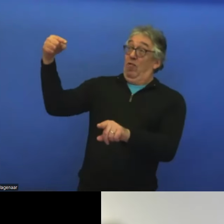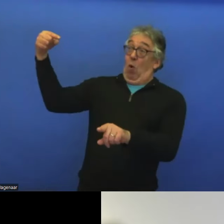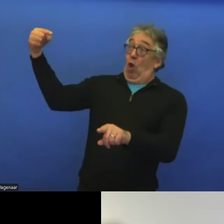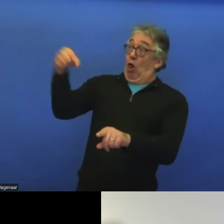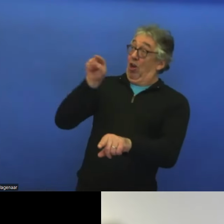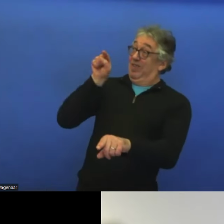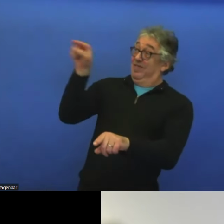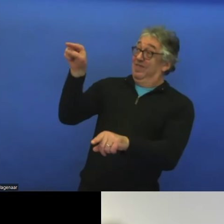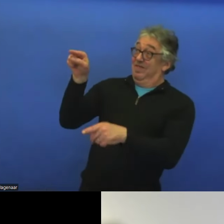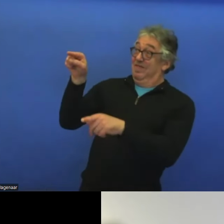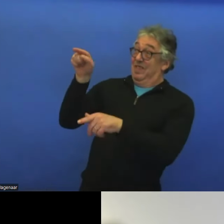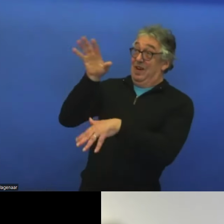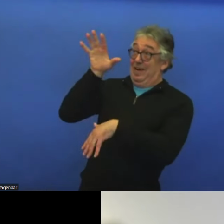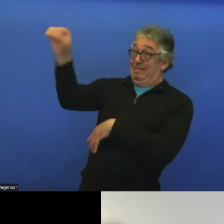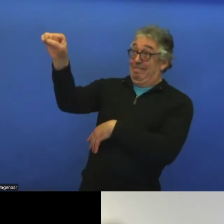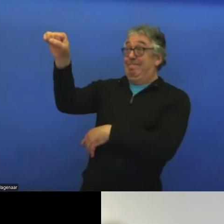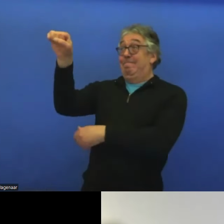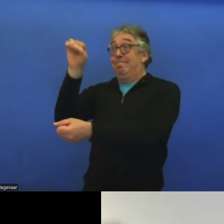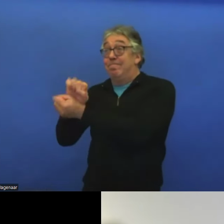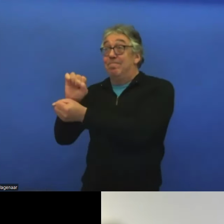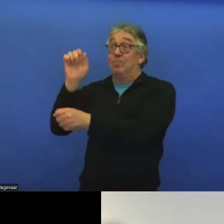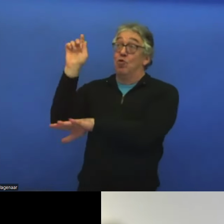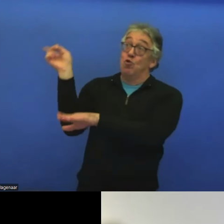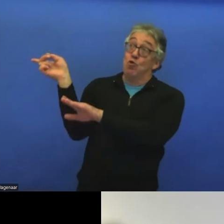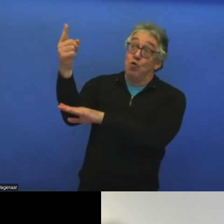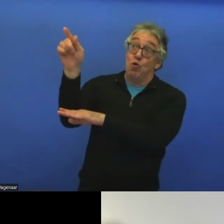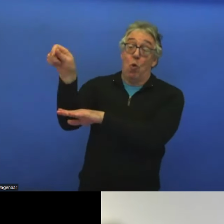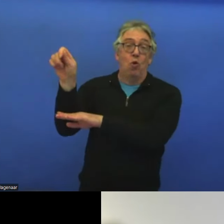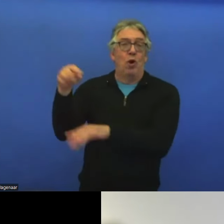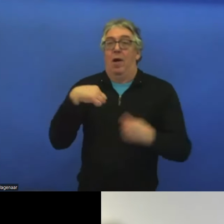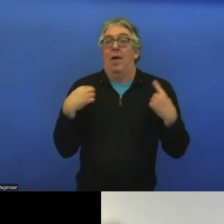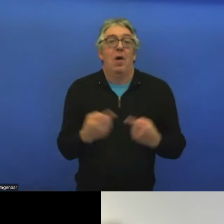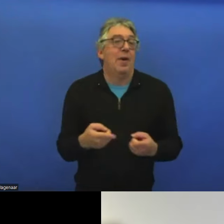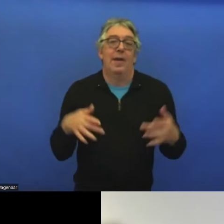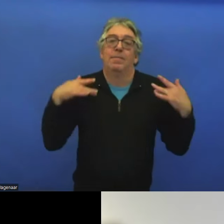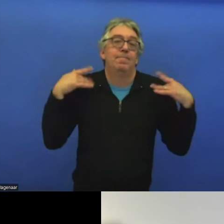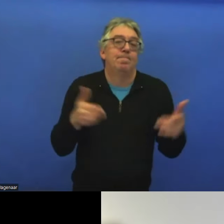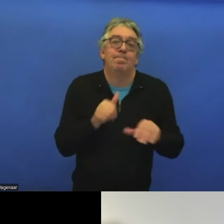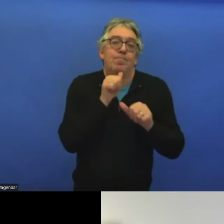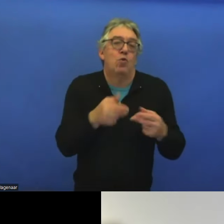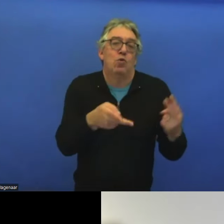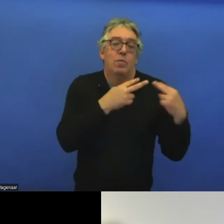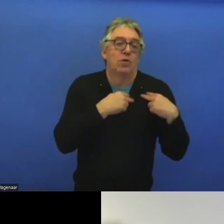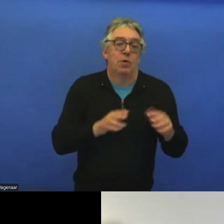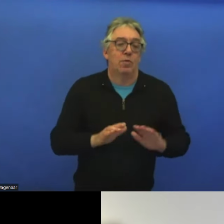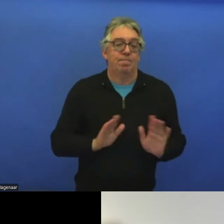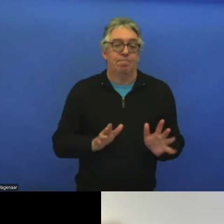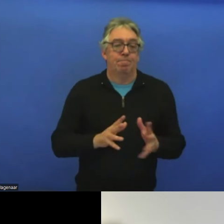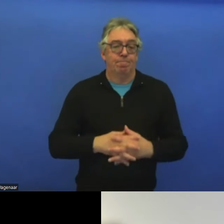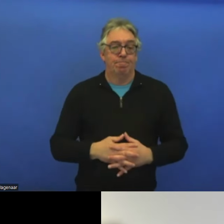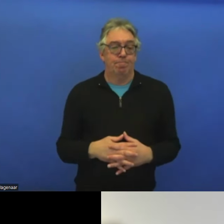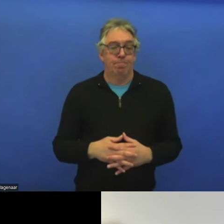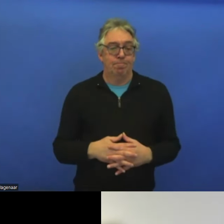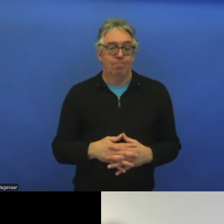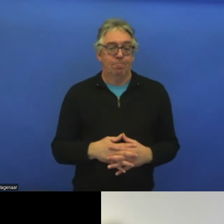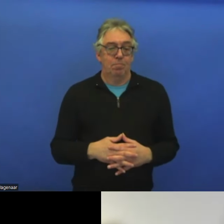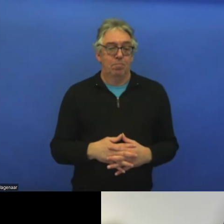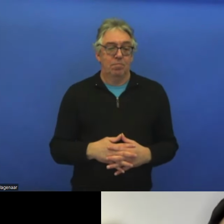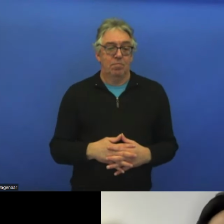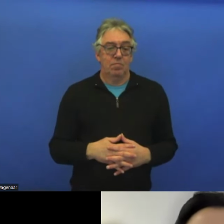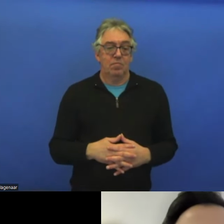it. Thank you. There is an interesting question. I will answer maybe Rashid Hassan in terms